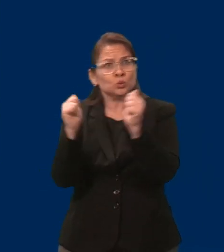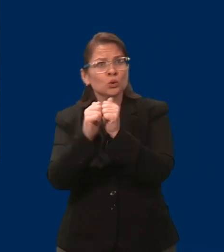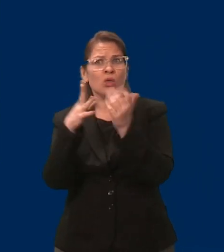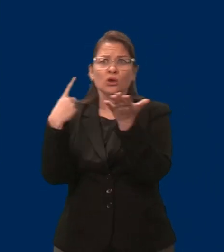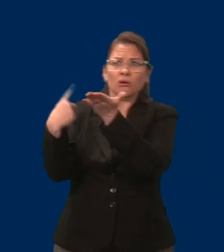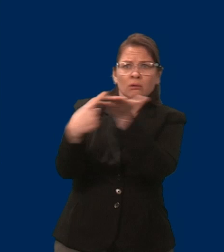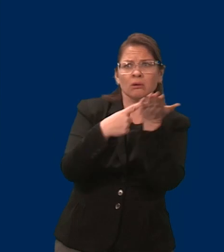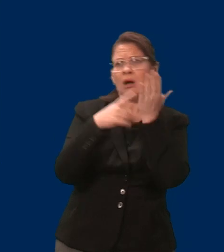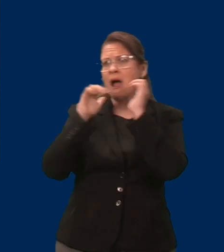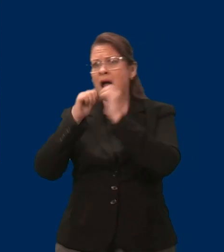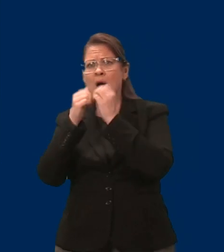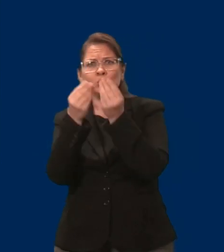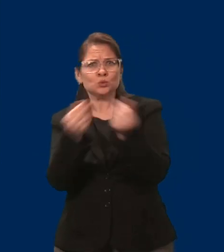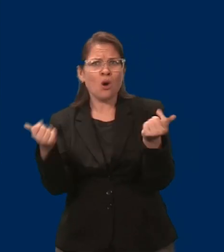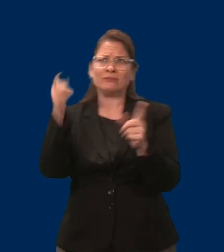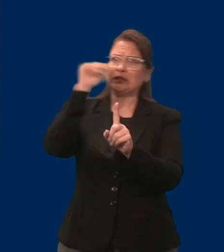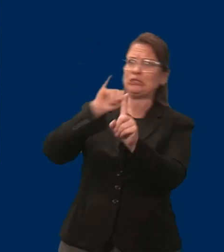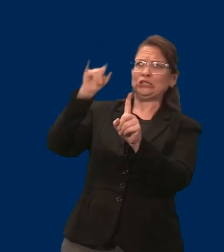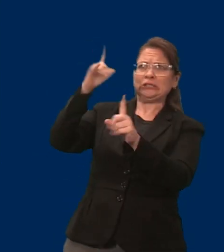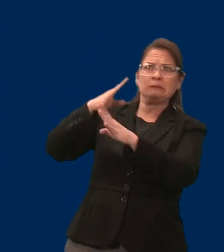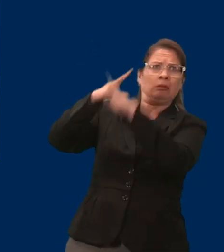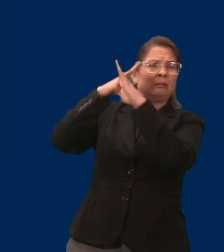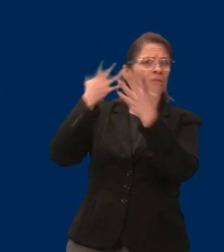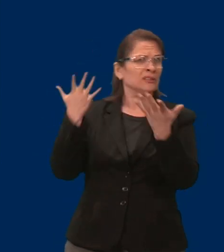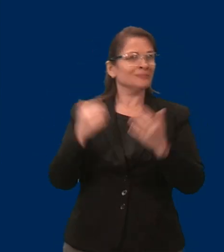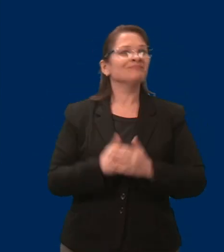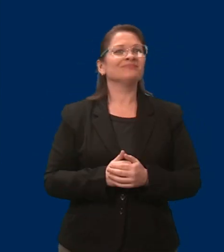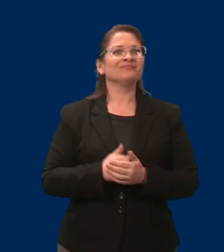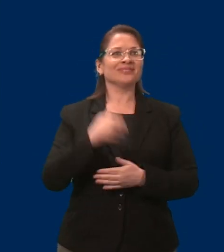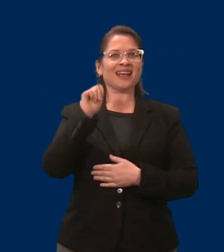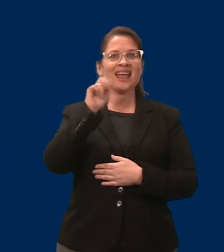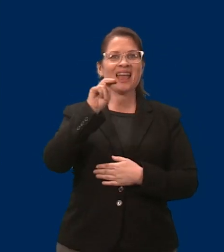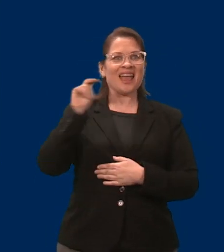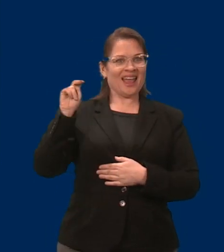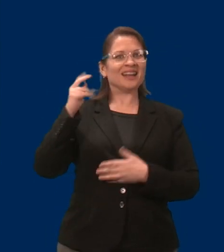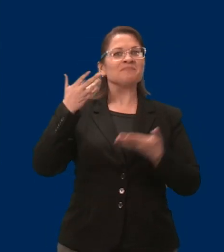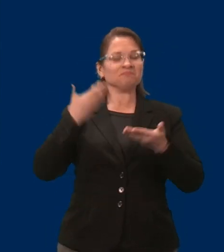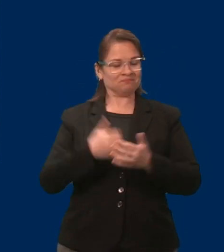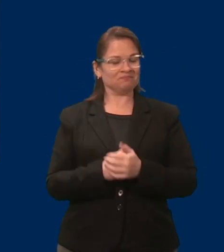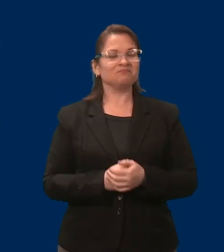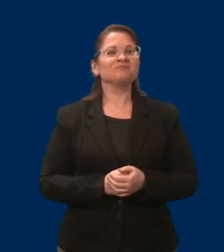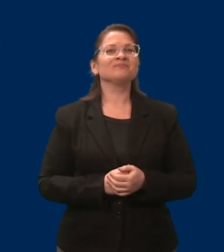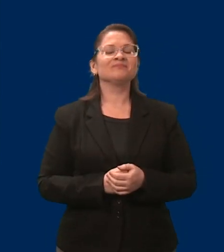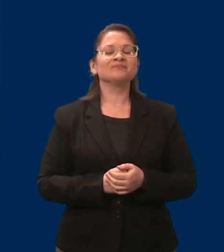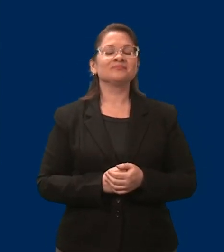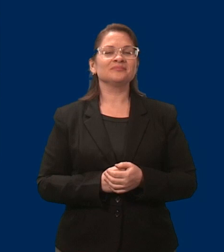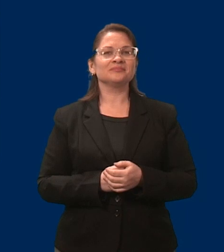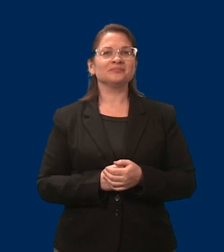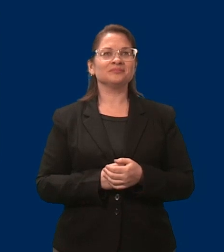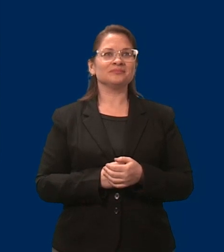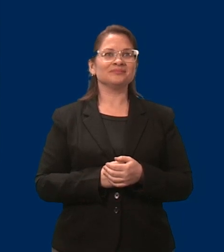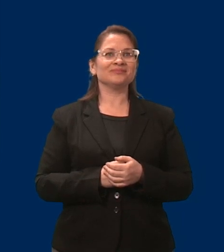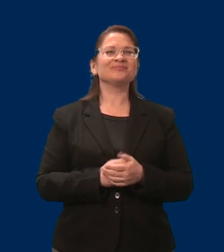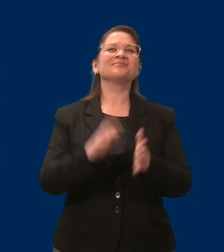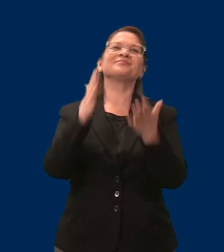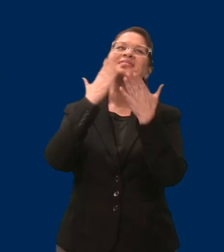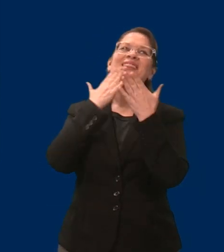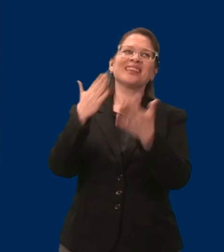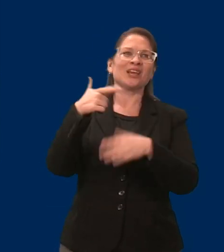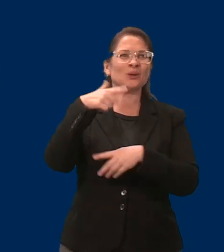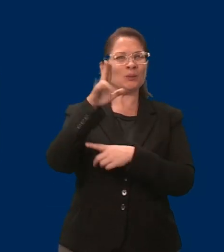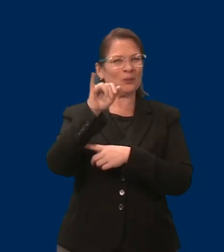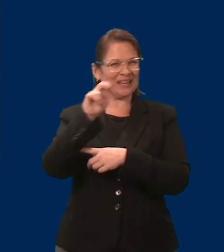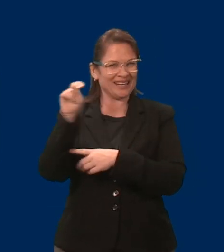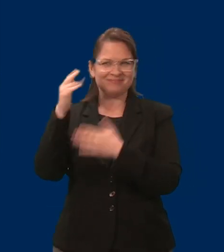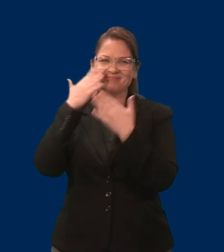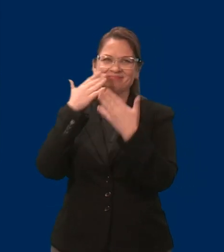issue? Anne and Erica should plan to take it from here. Thank you. Thank you, Quinn. I'll go